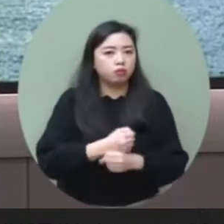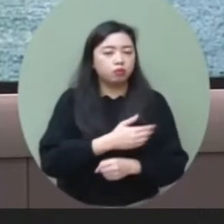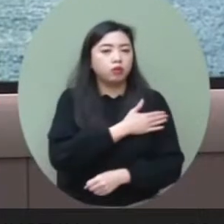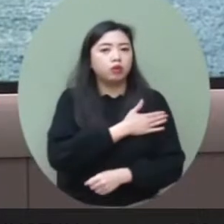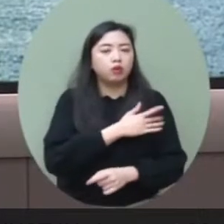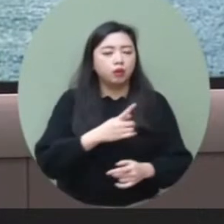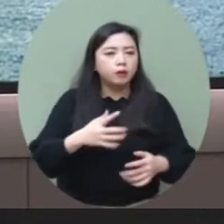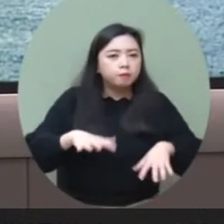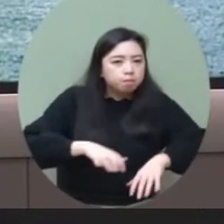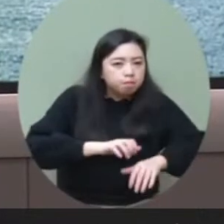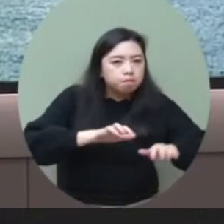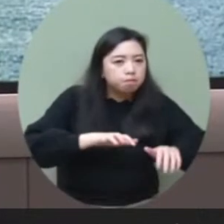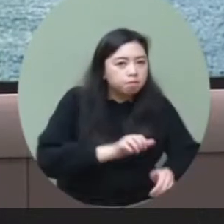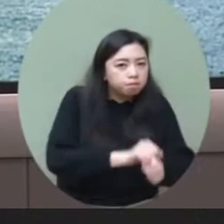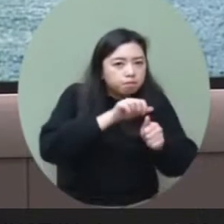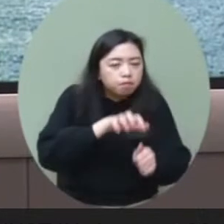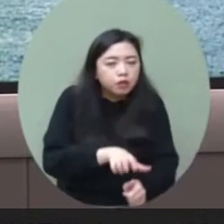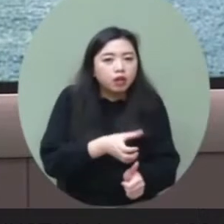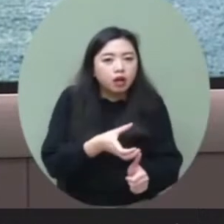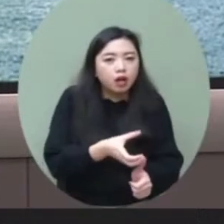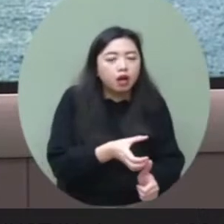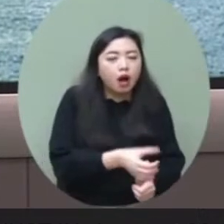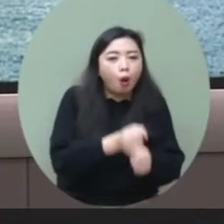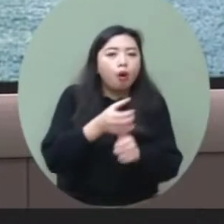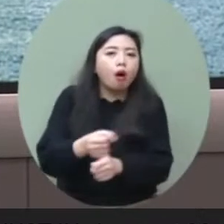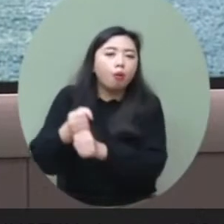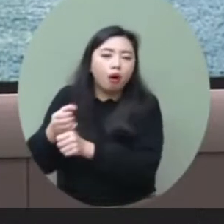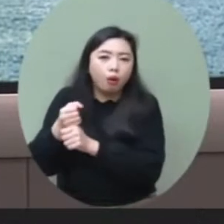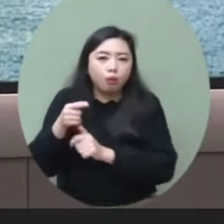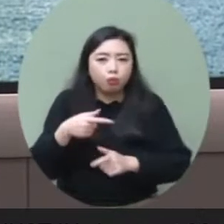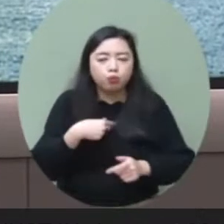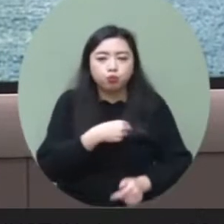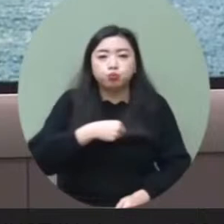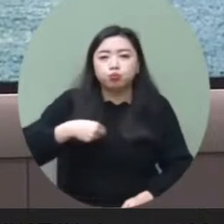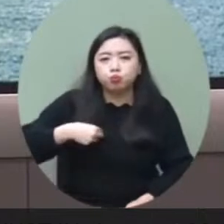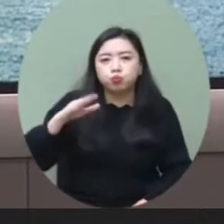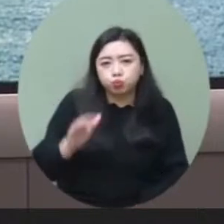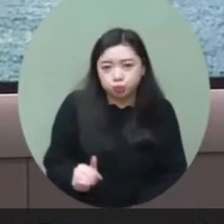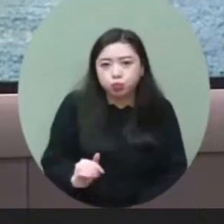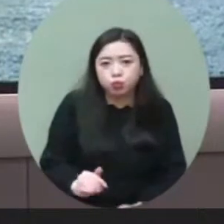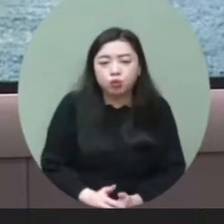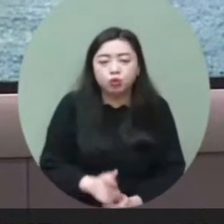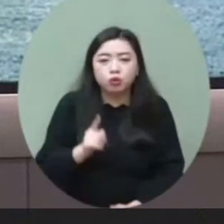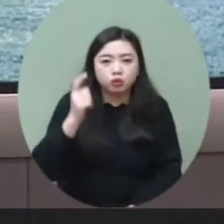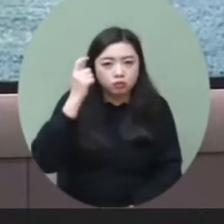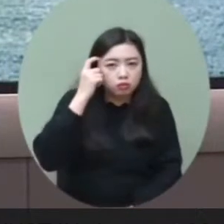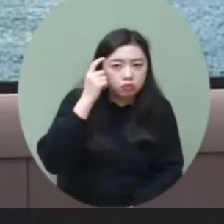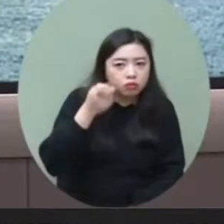epidemic, all healthcare professionals will do their best to